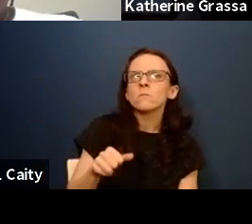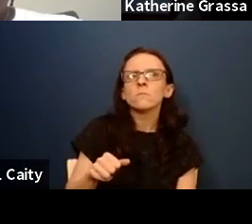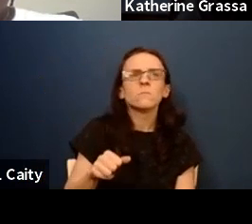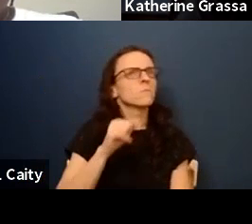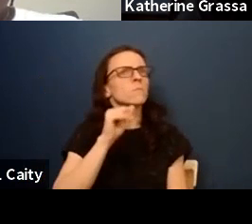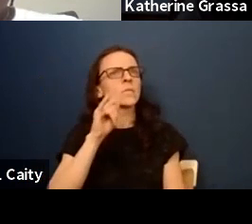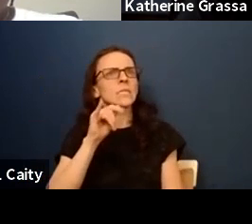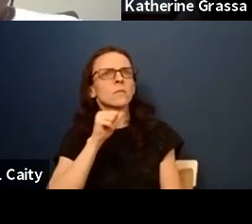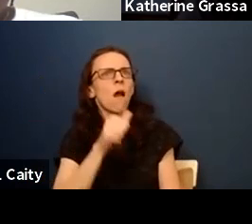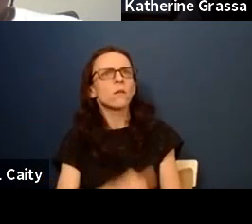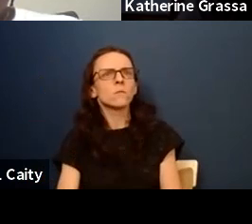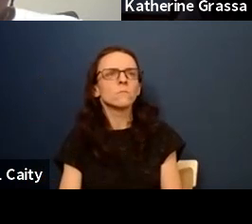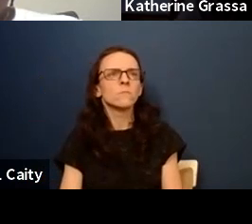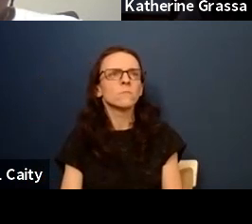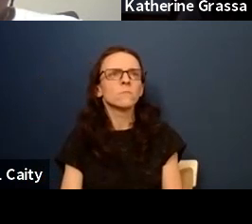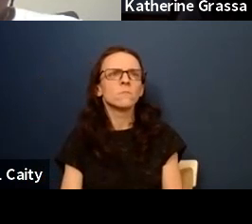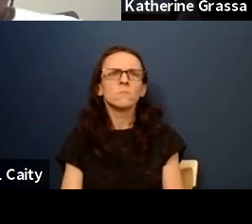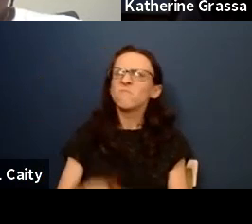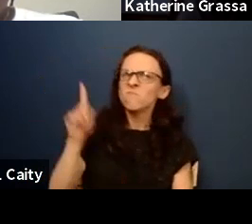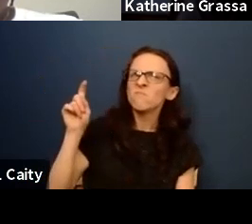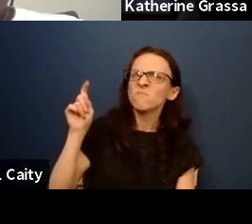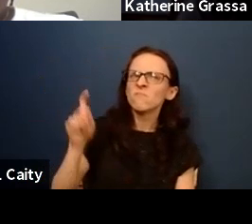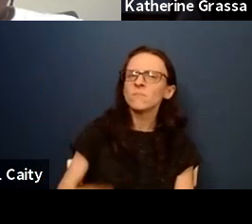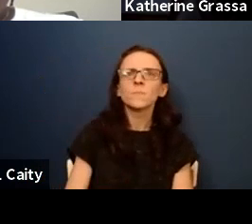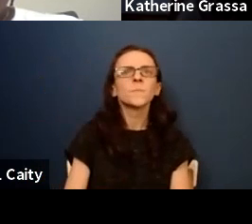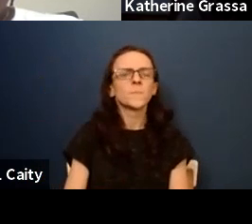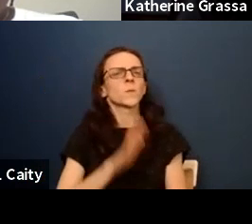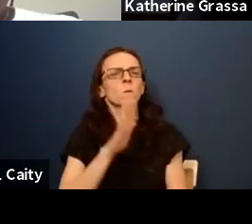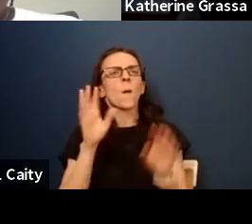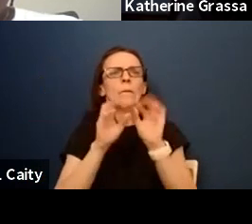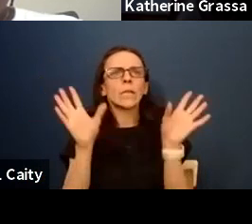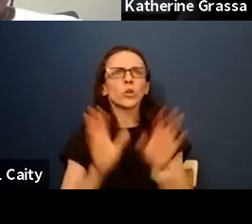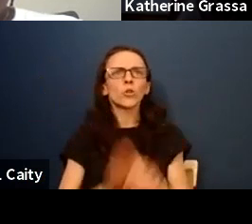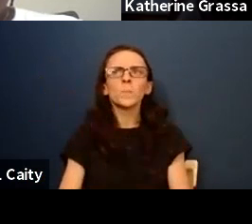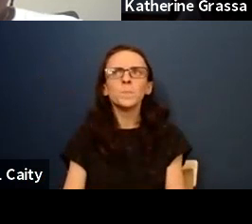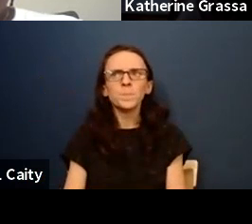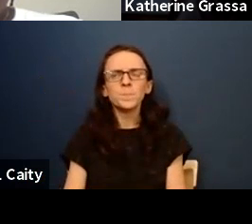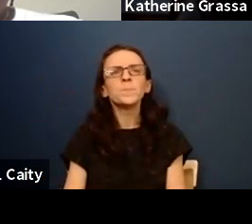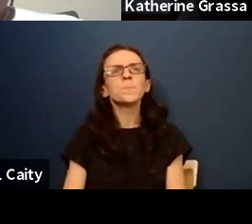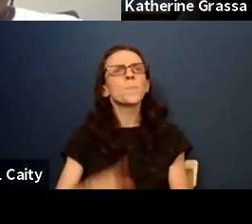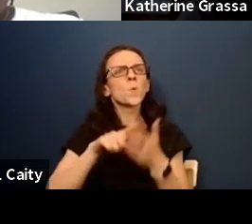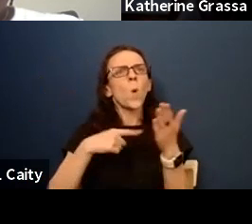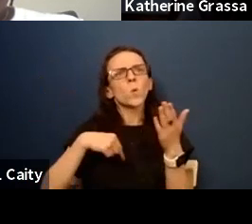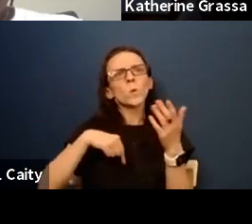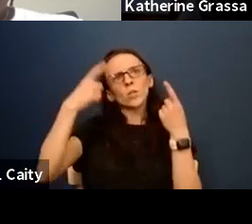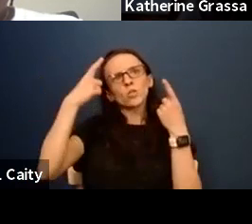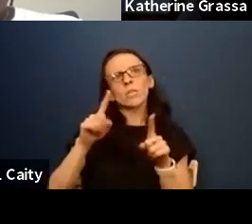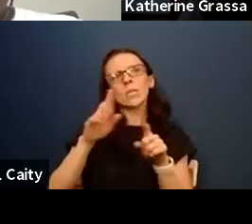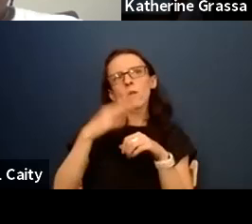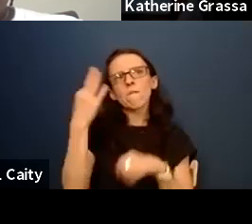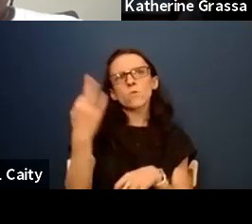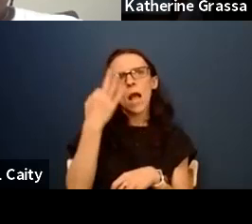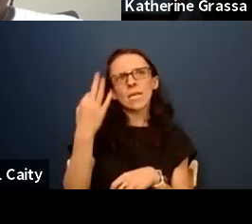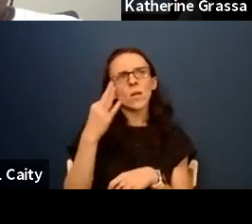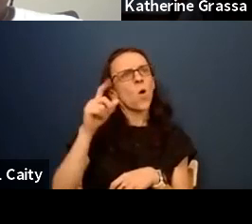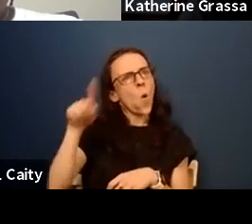not. So just to be clear, what we agreed to on Friday only dealt